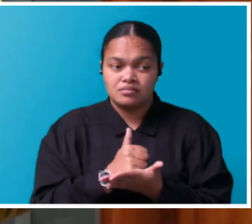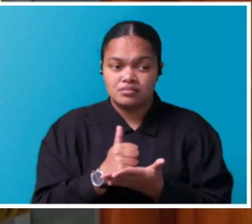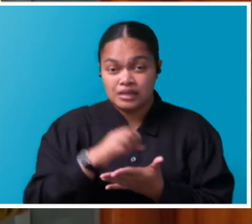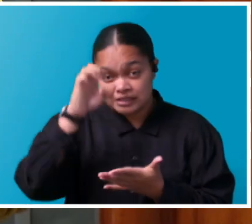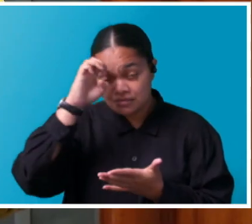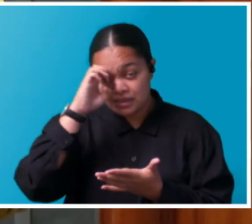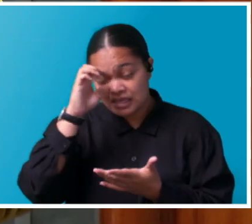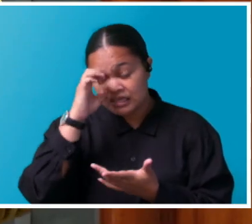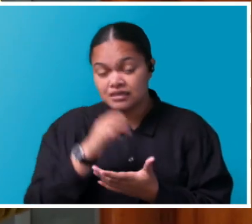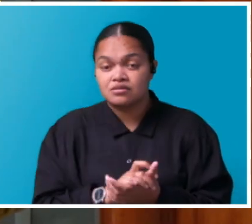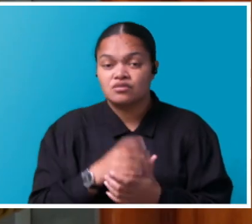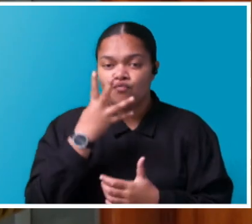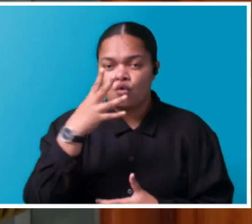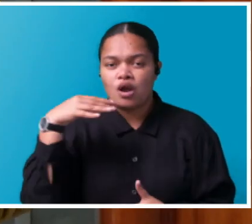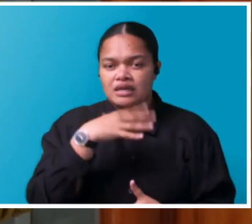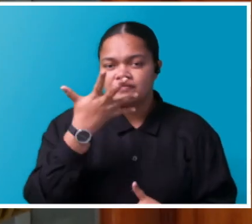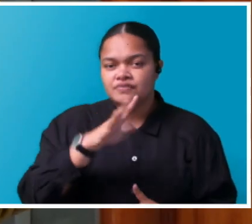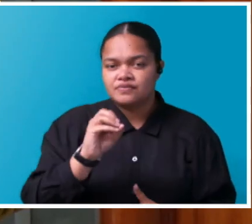be traded is